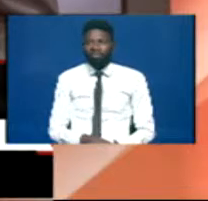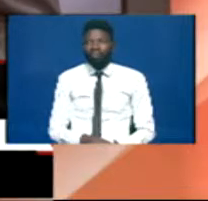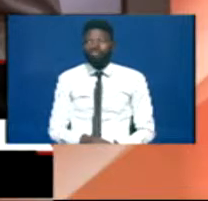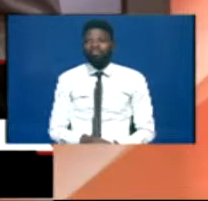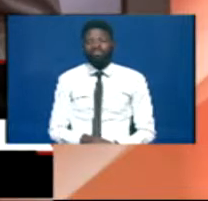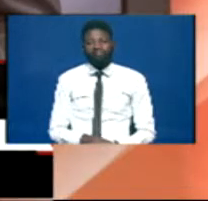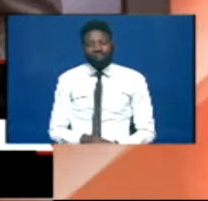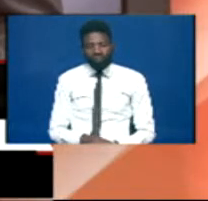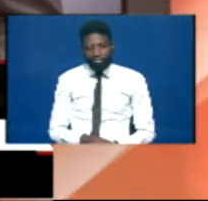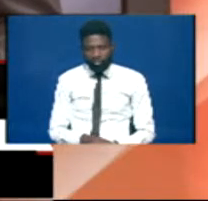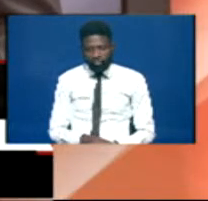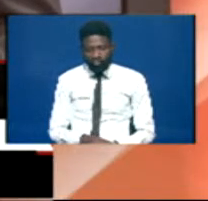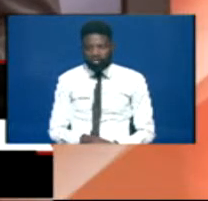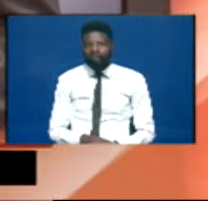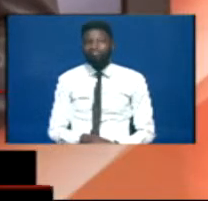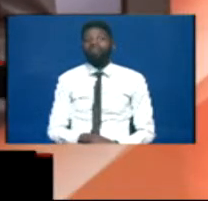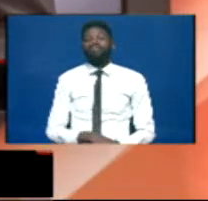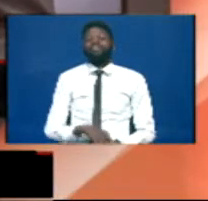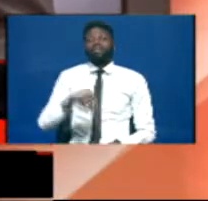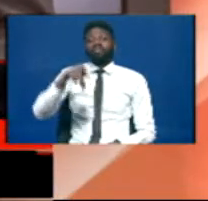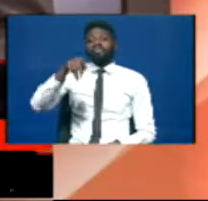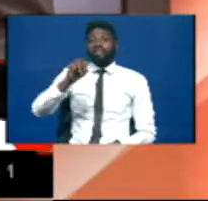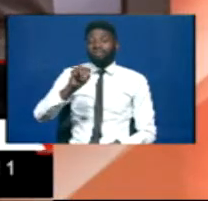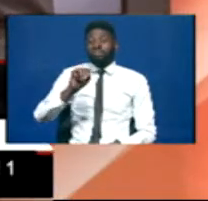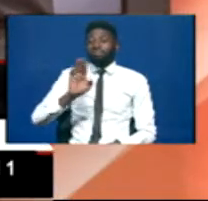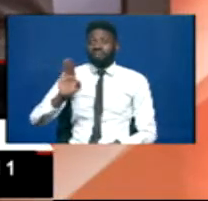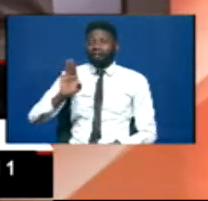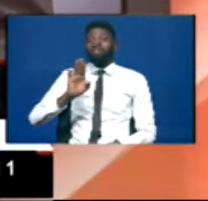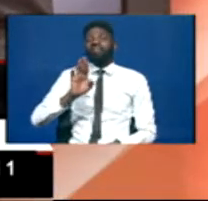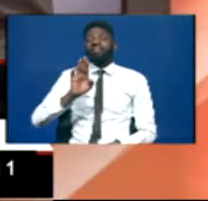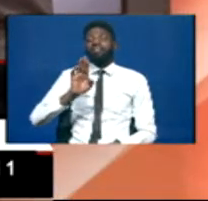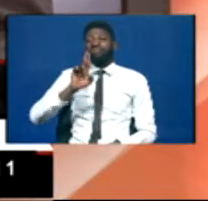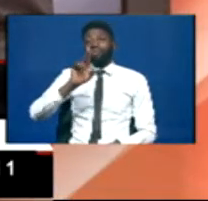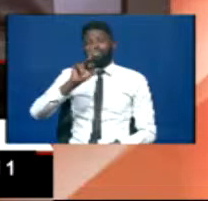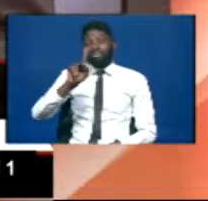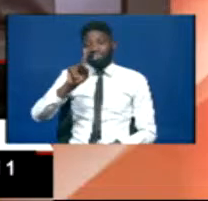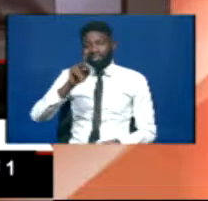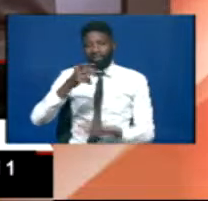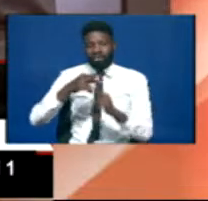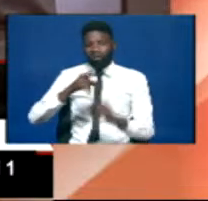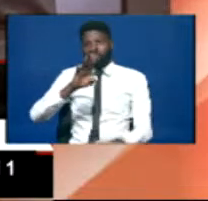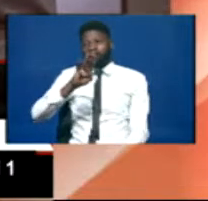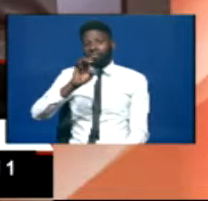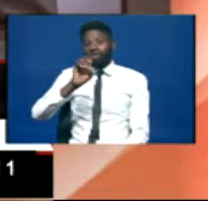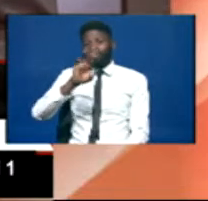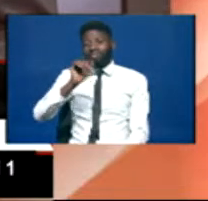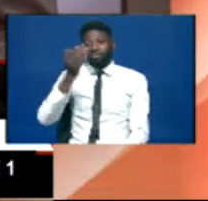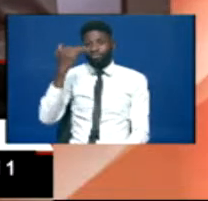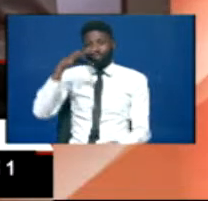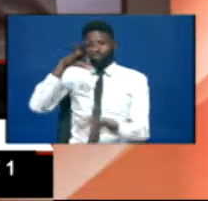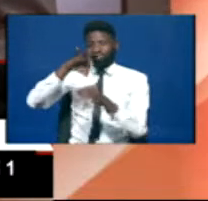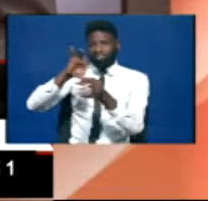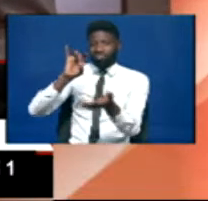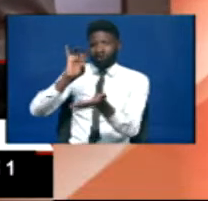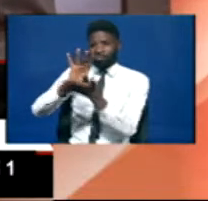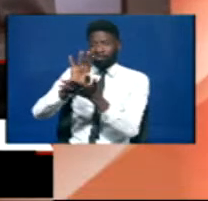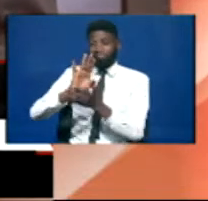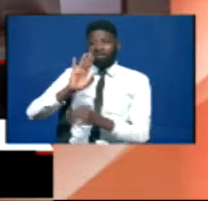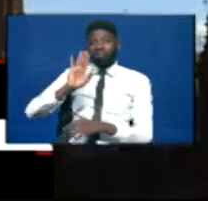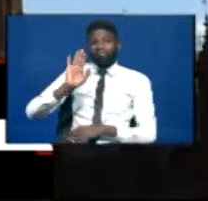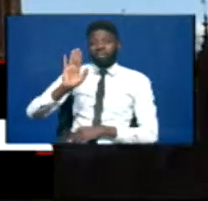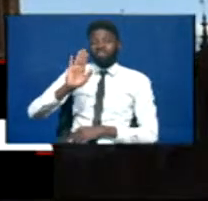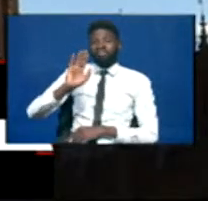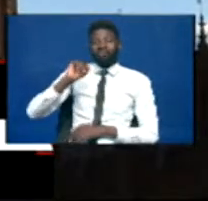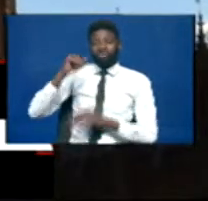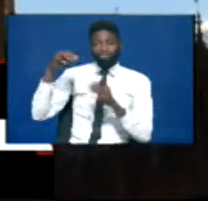Waziri Mkuu wa Uingereza Boris Johnson alinusurika kura ya kutokuwa na imani naye iliyoandaliwa na chama chake cha